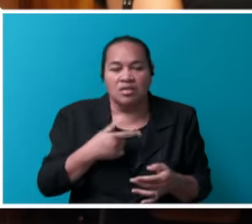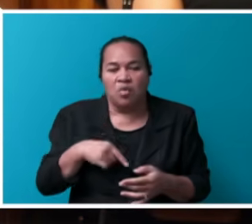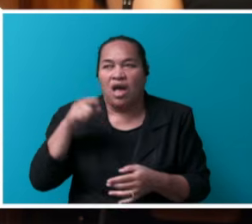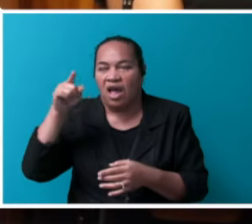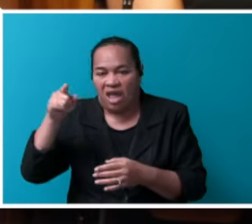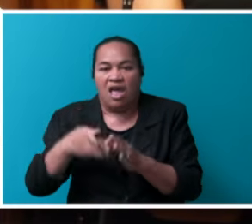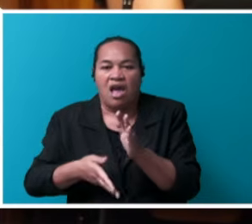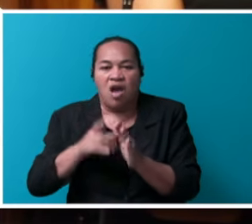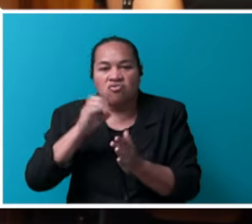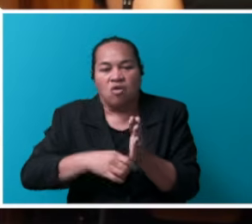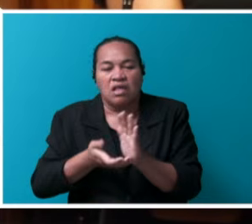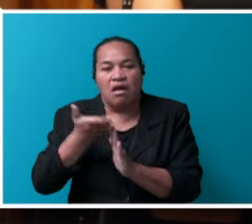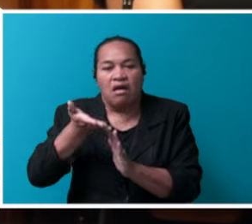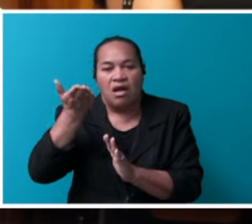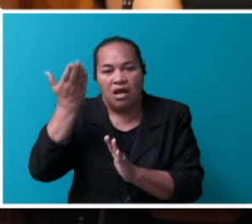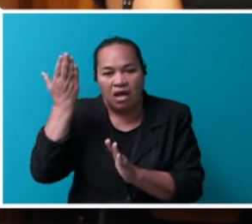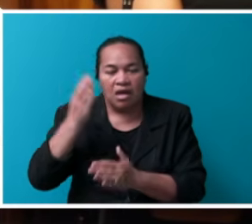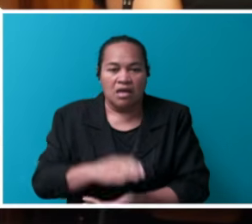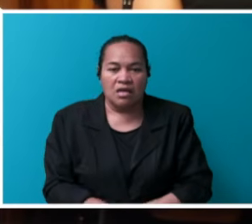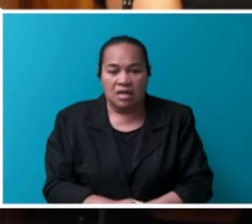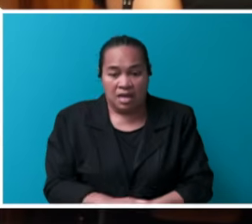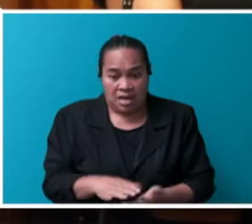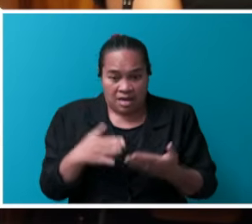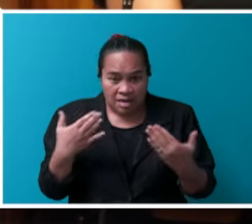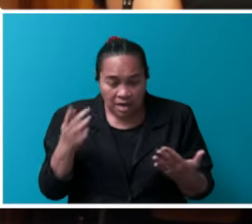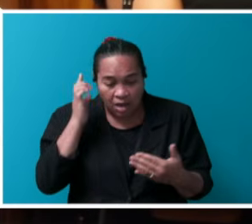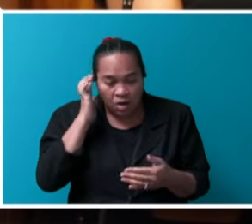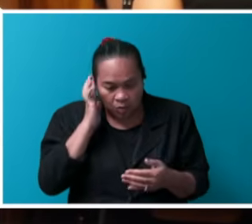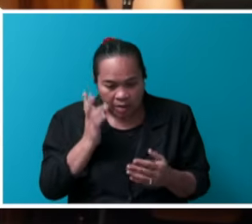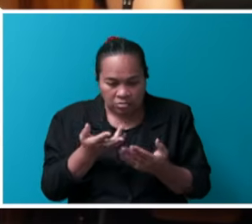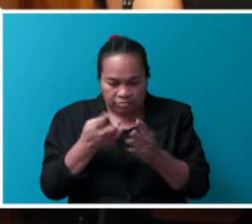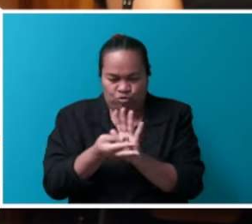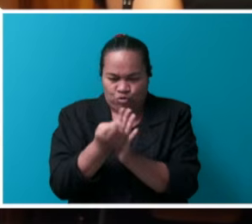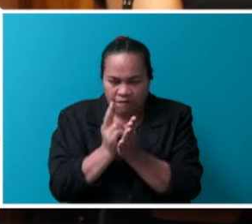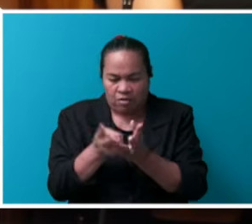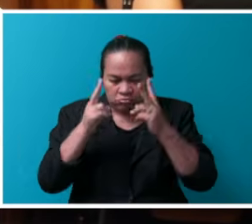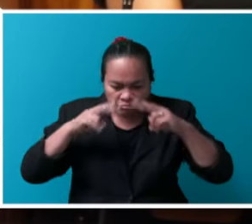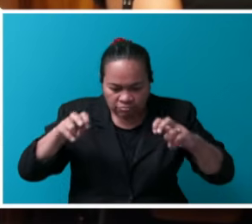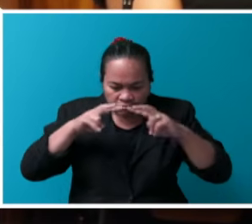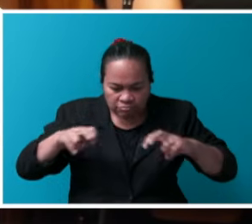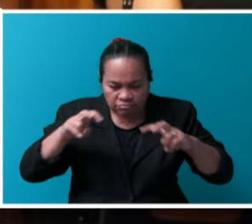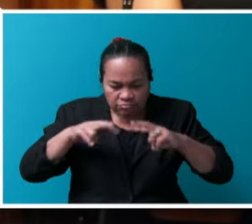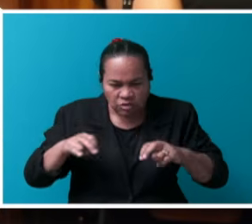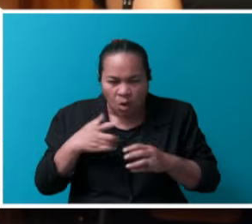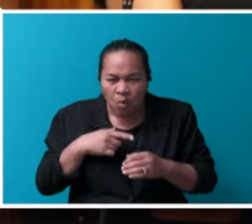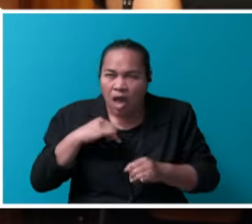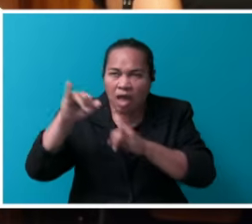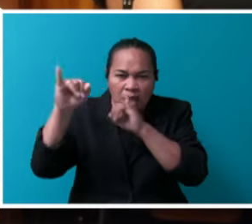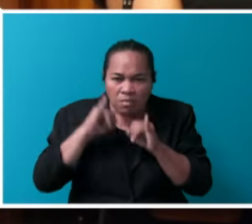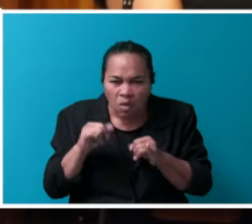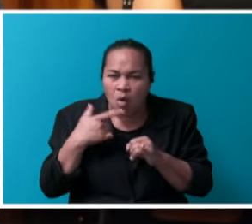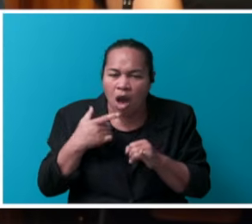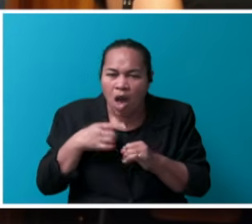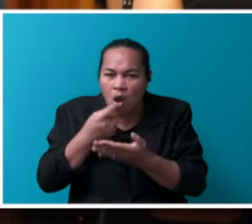and reduced consumer choice. We are undertaking a comprehensive review of import protocols, engaging with trusted